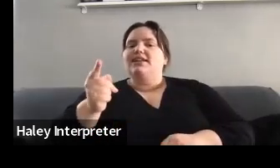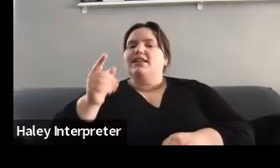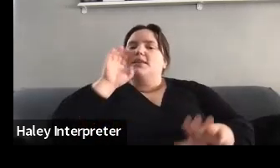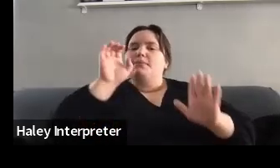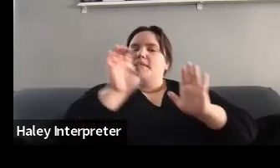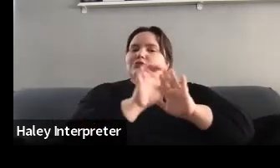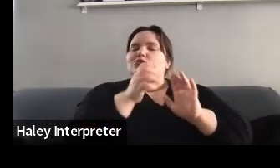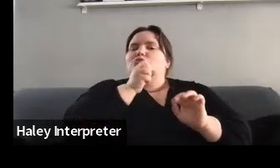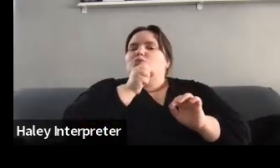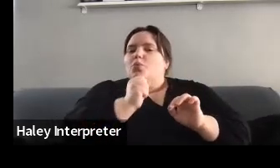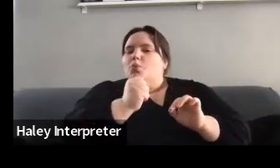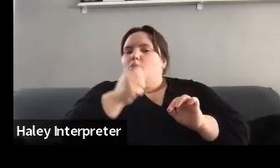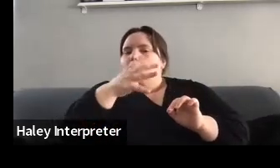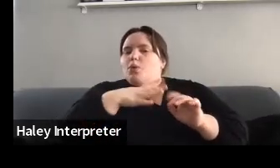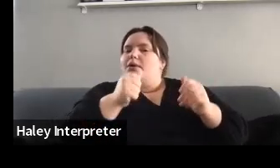dog.